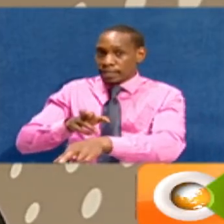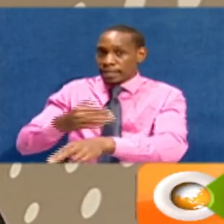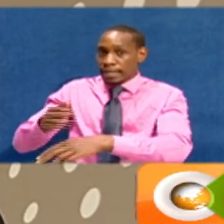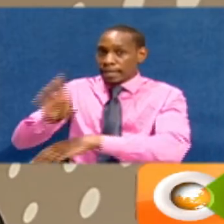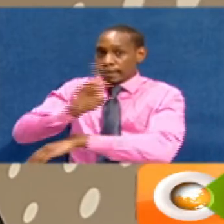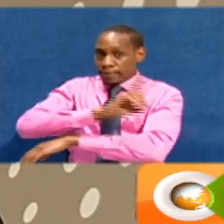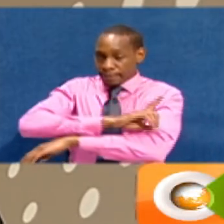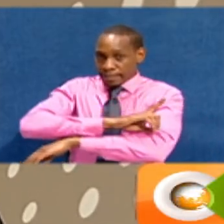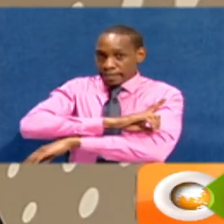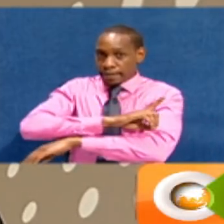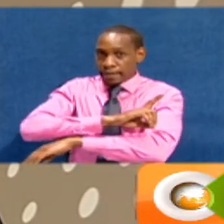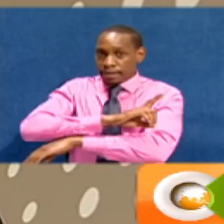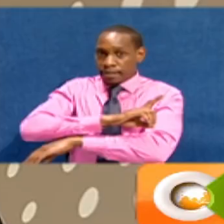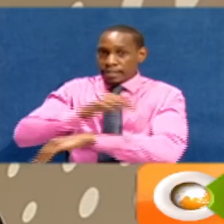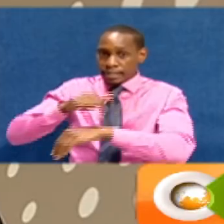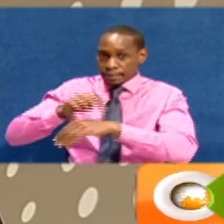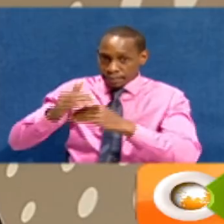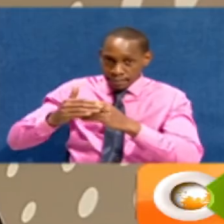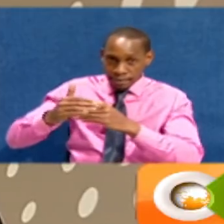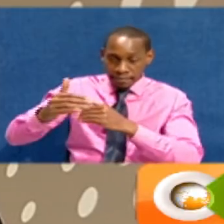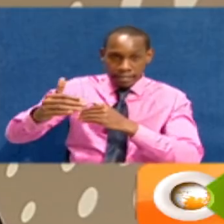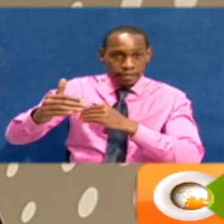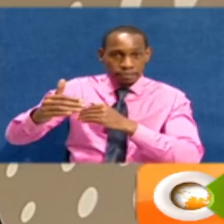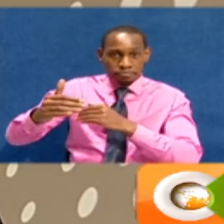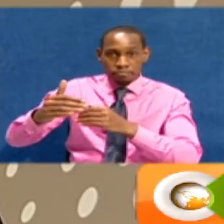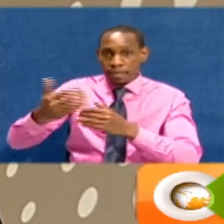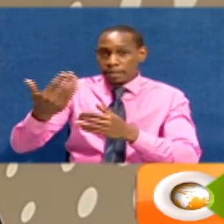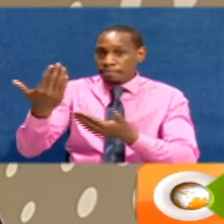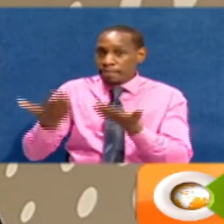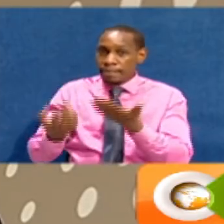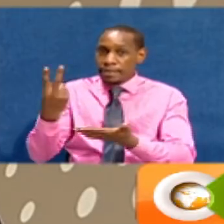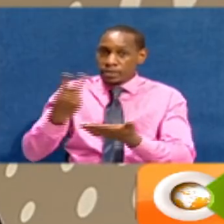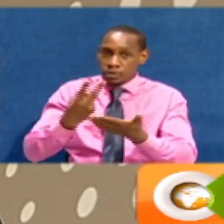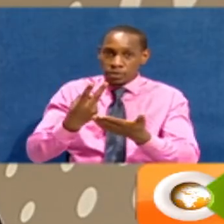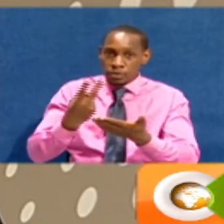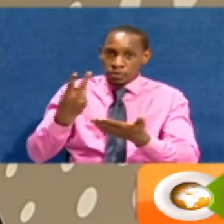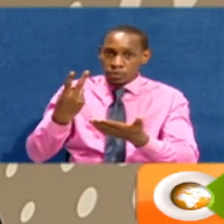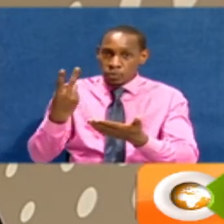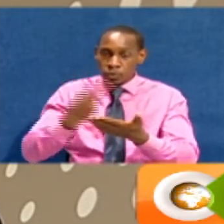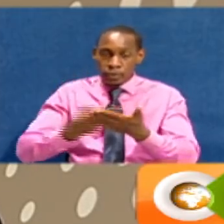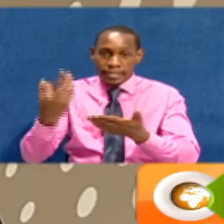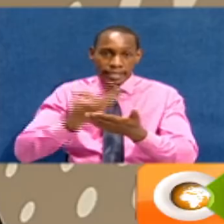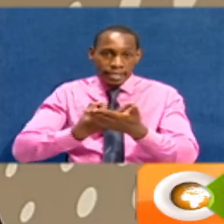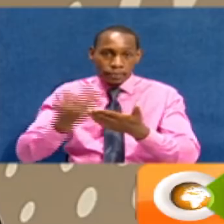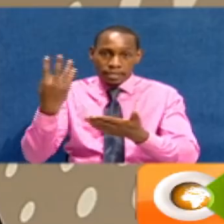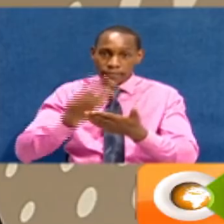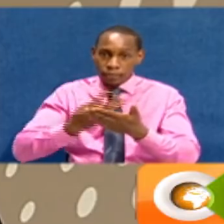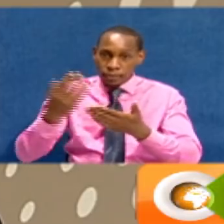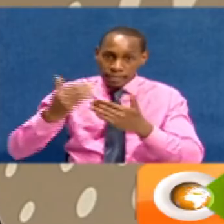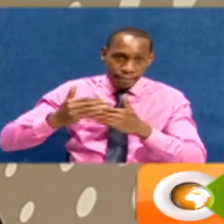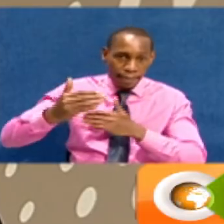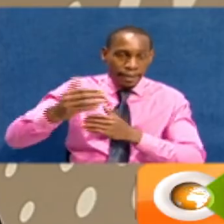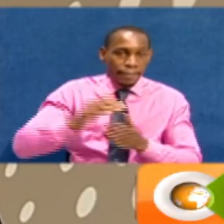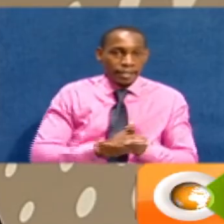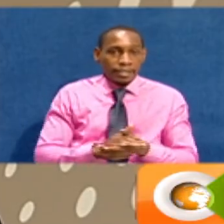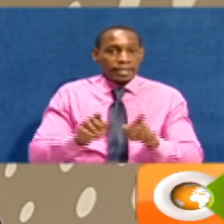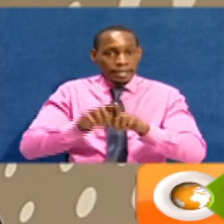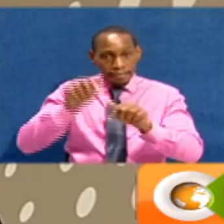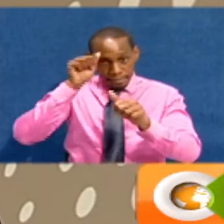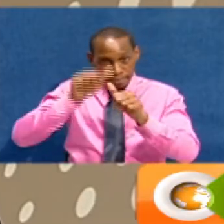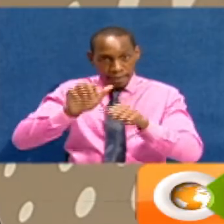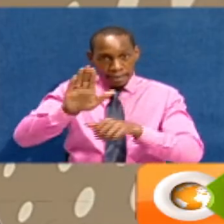in a day, on a daily basis for some time, you know, in the next 2, 3, maybe 4 weeks to come. So, you know, it's just